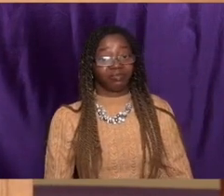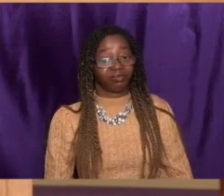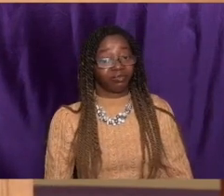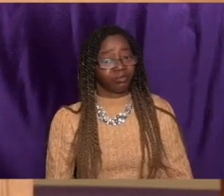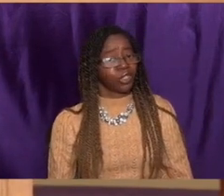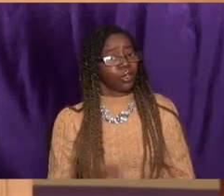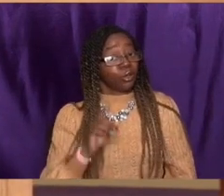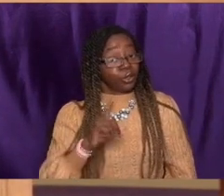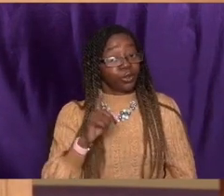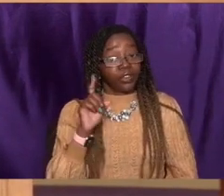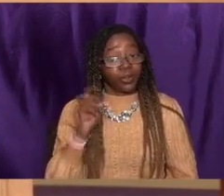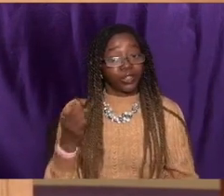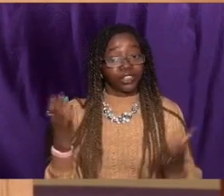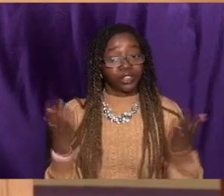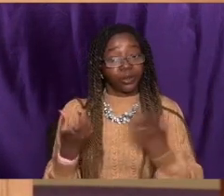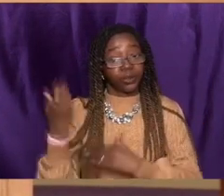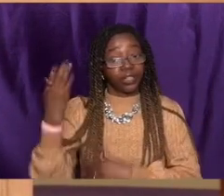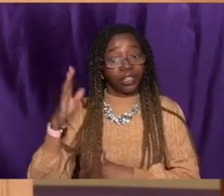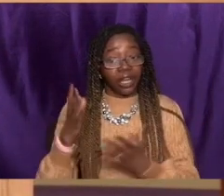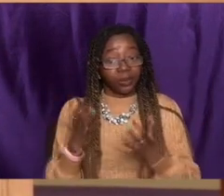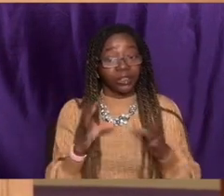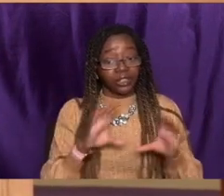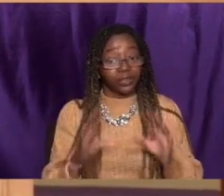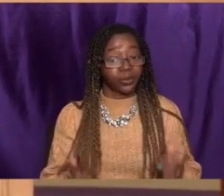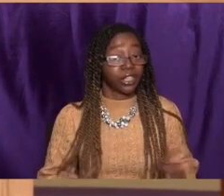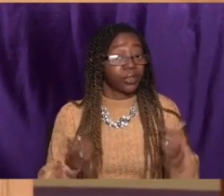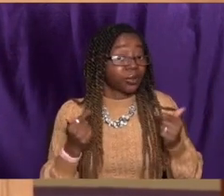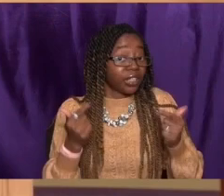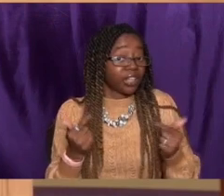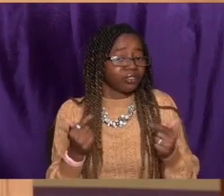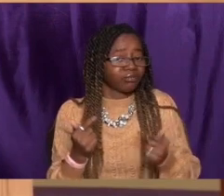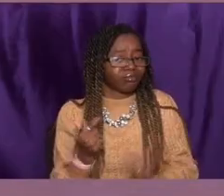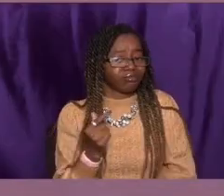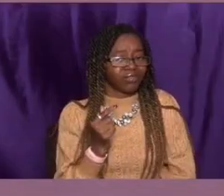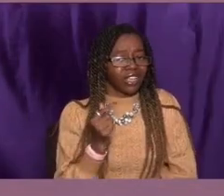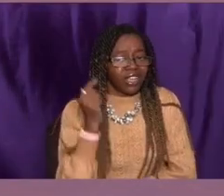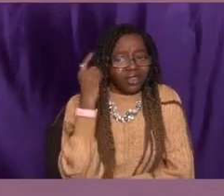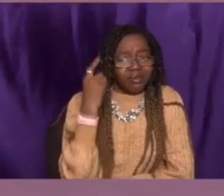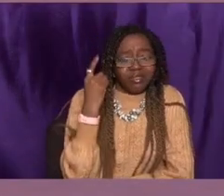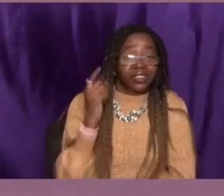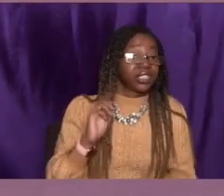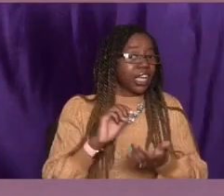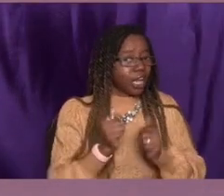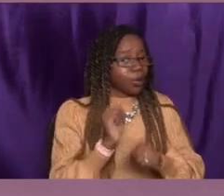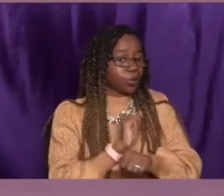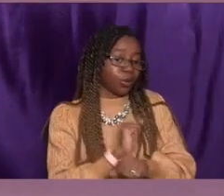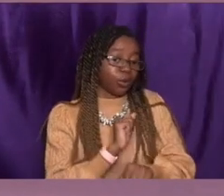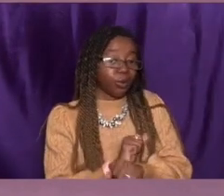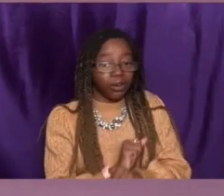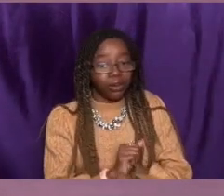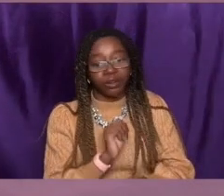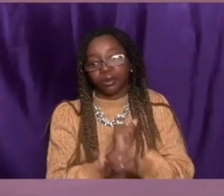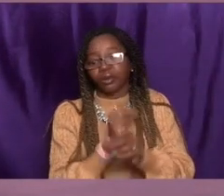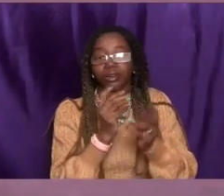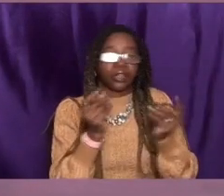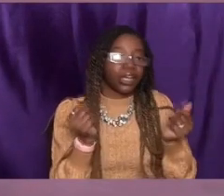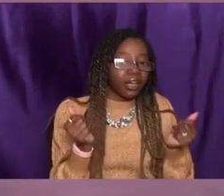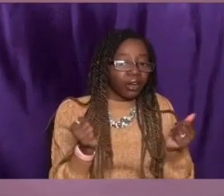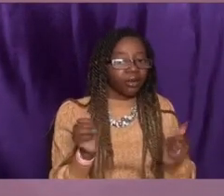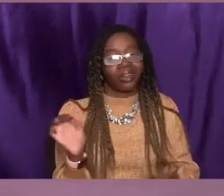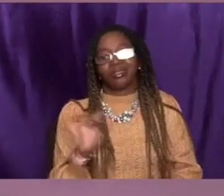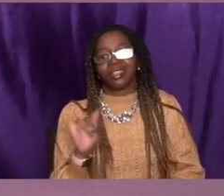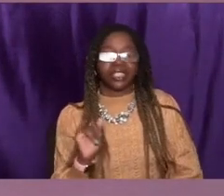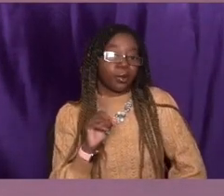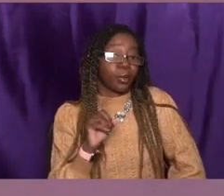You ever question when God wanted to do something in your life? He wonders, how is this going to work? How is it going to work out? He says the same